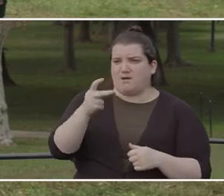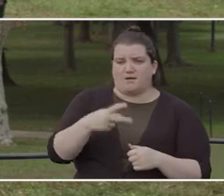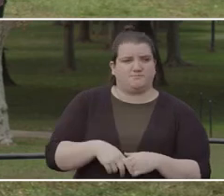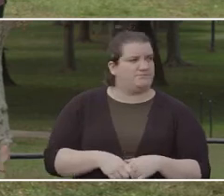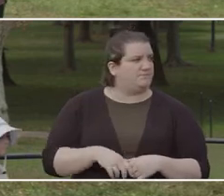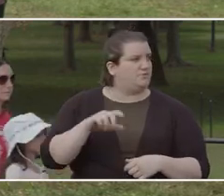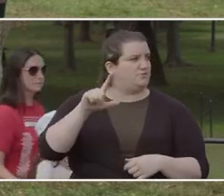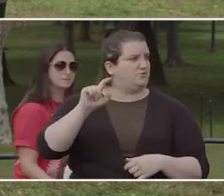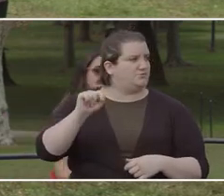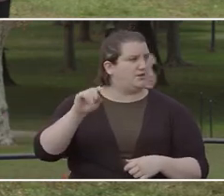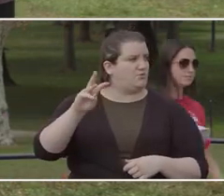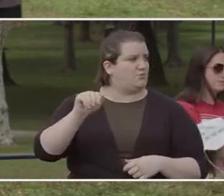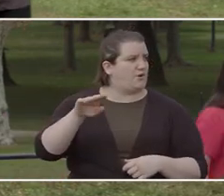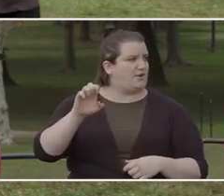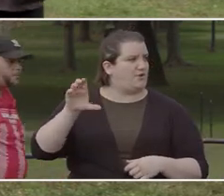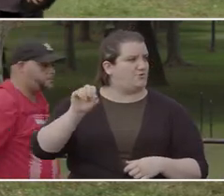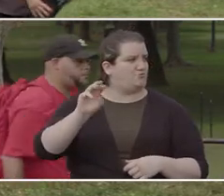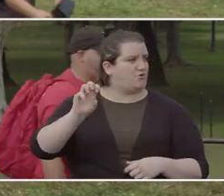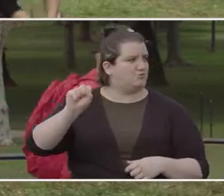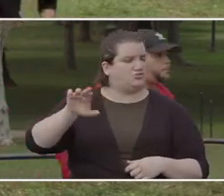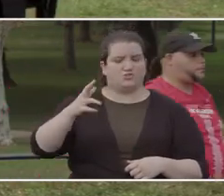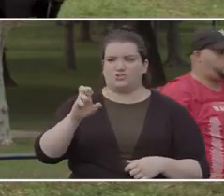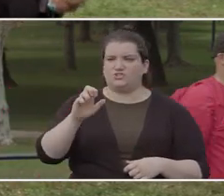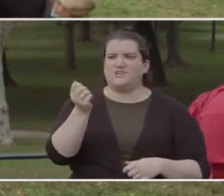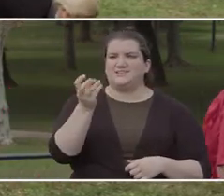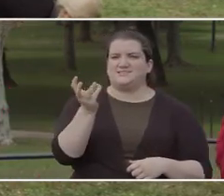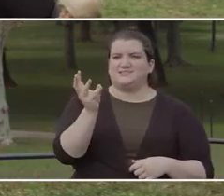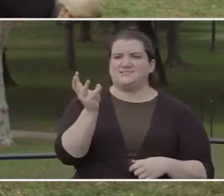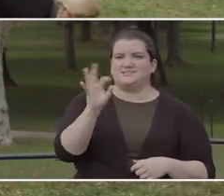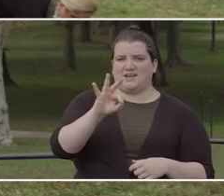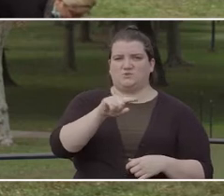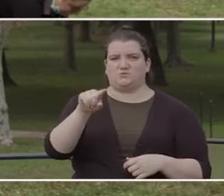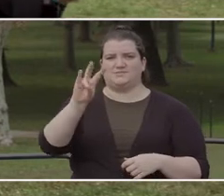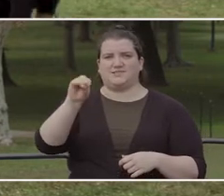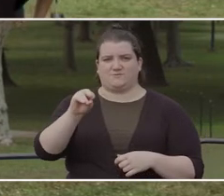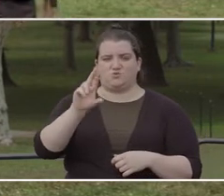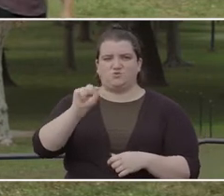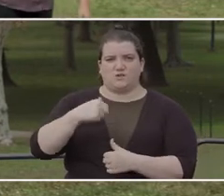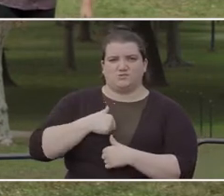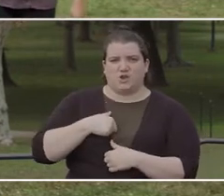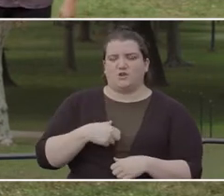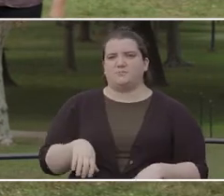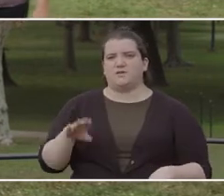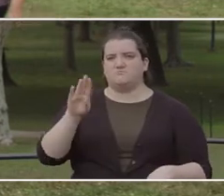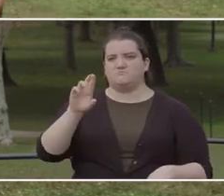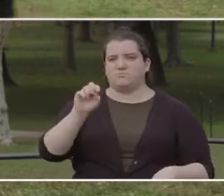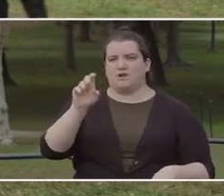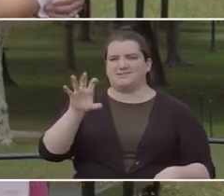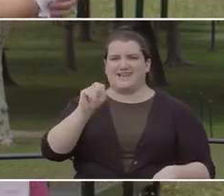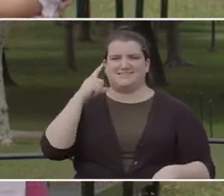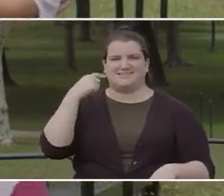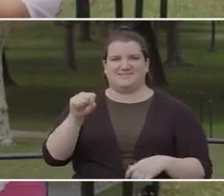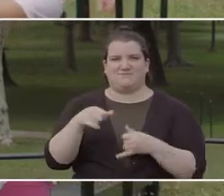Lieutenant Wayne Crow served 1969 to 1970, U.S. Army, bronze and silver medal recipient.